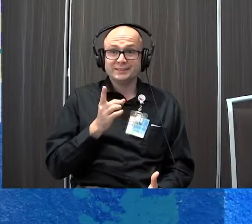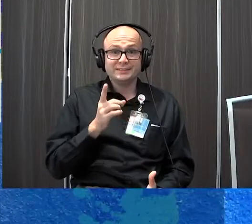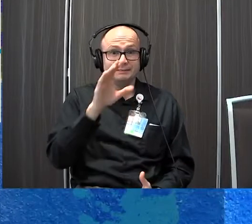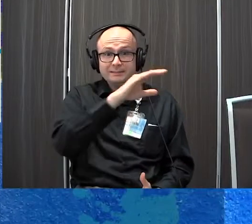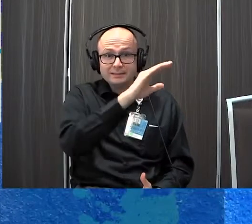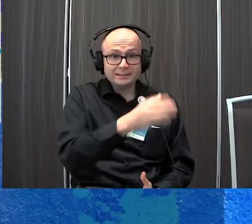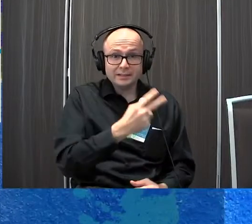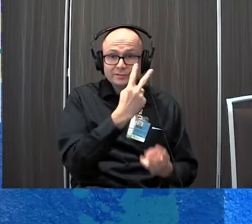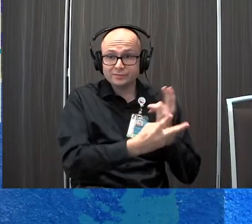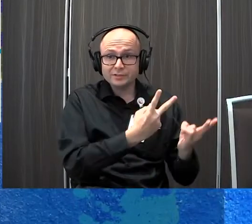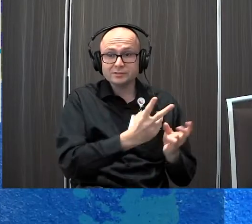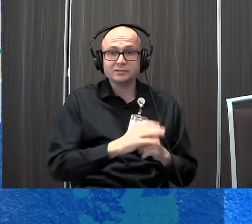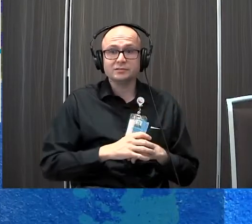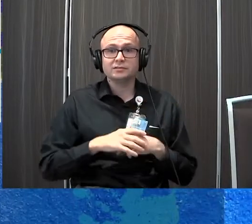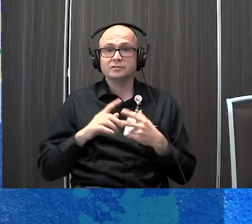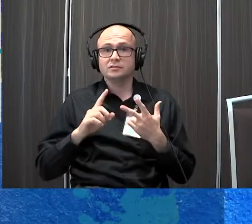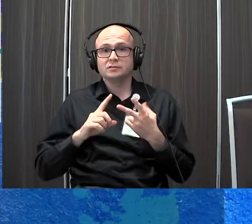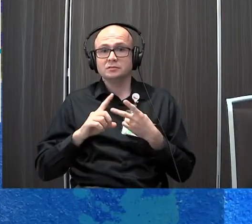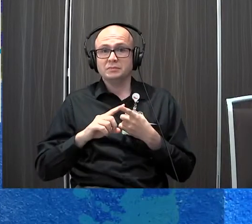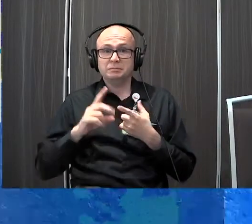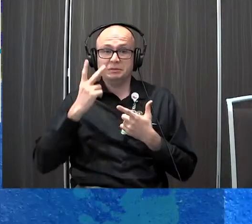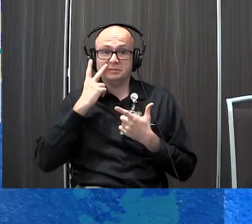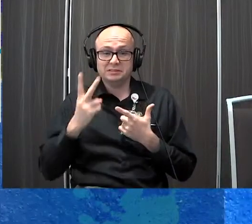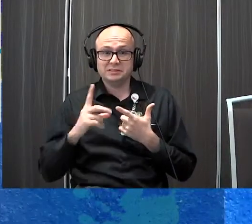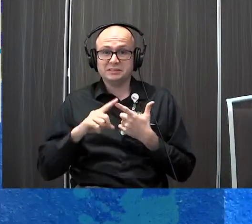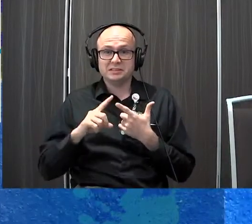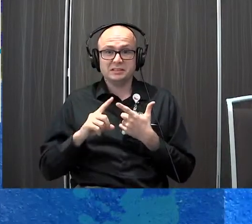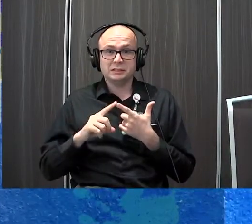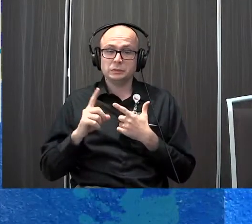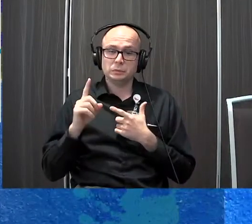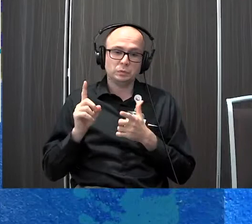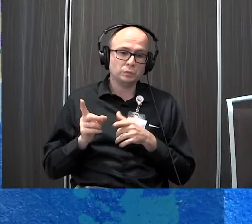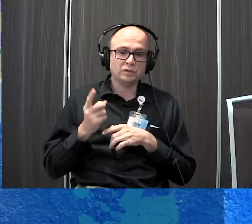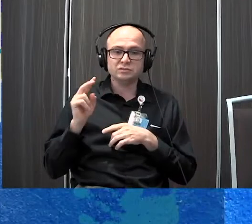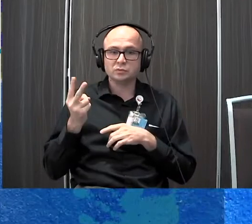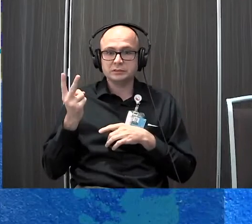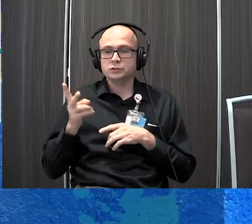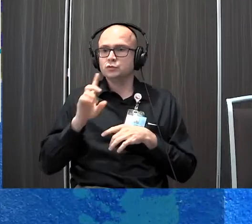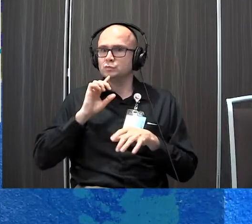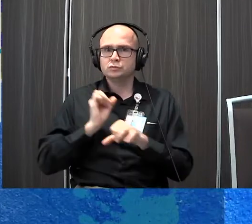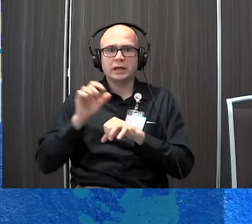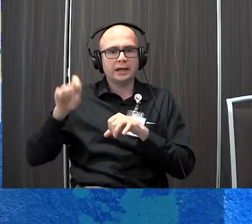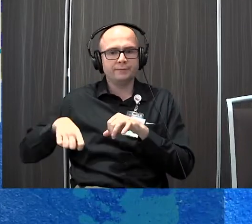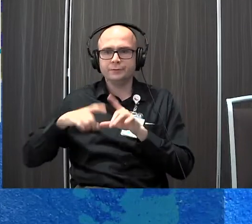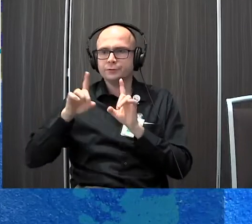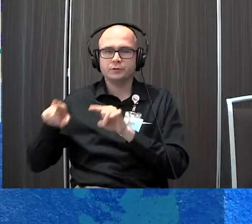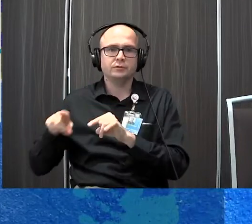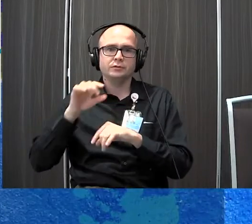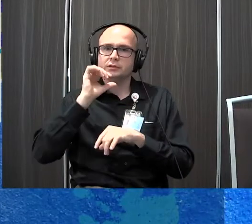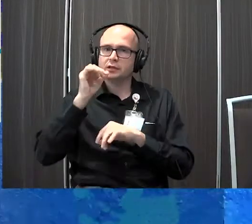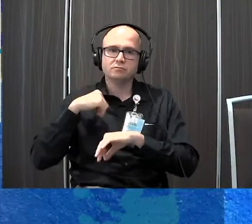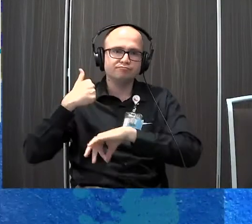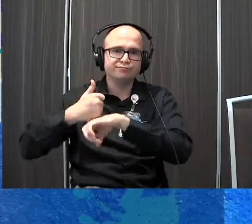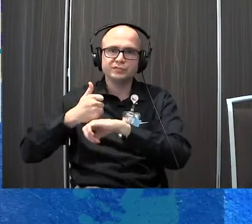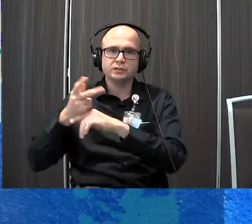seen an endocrinologist? Or perhaps we've seen an endocrinologist once or twice when we've really had to, but never really established